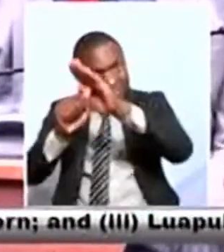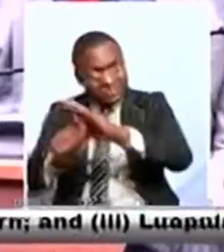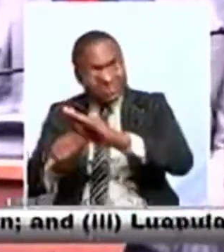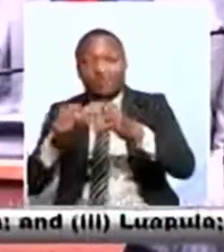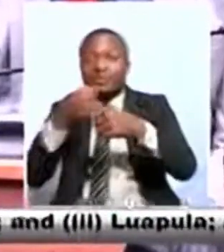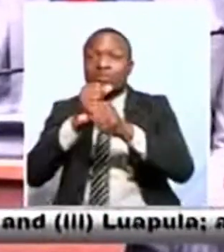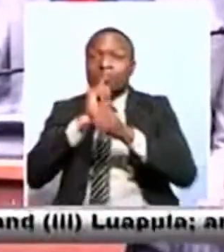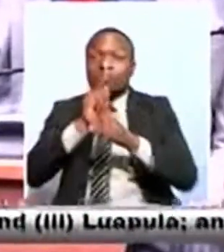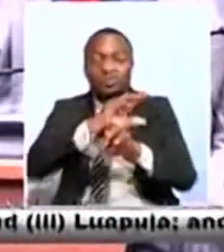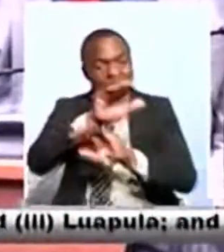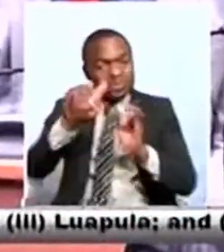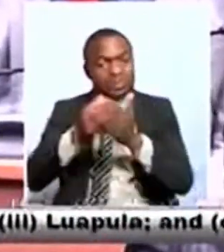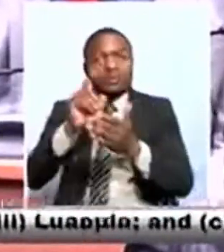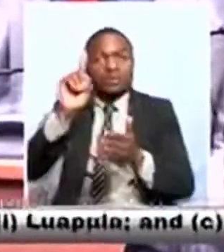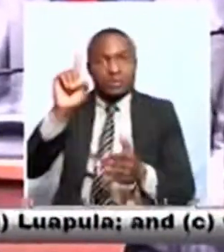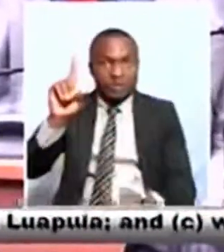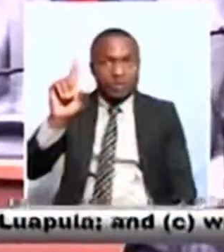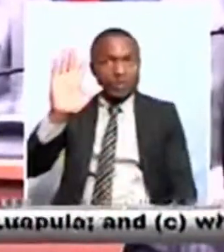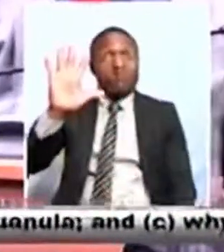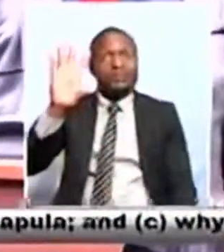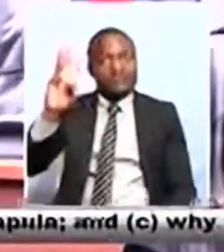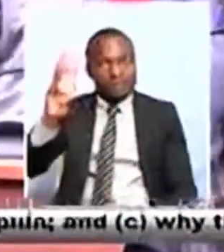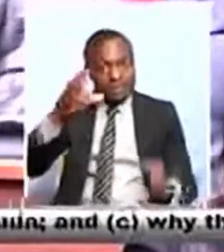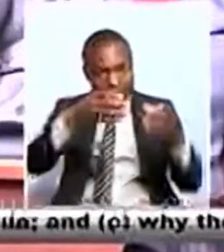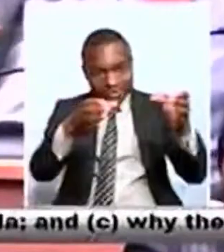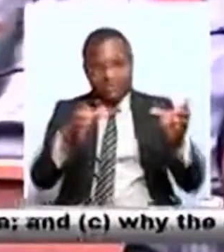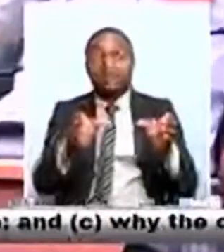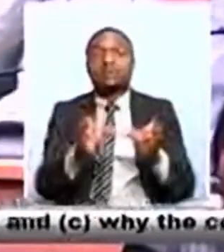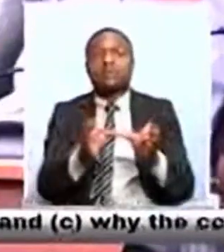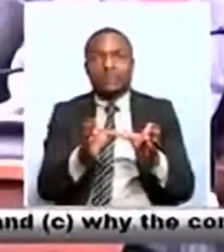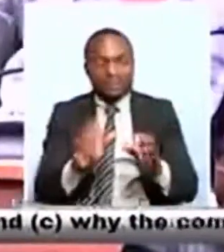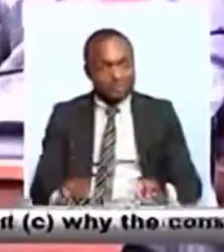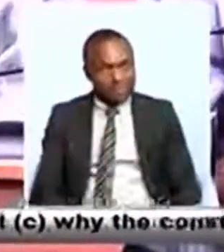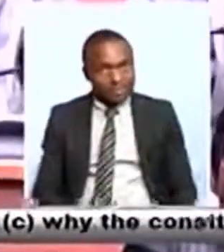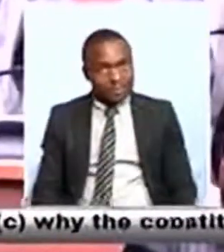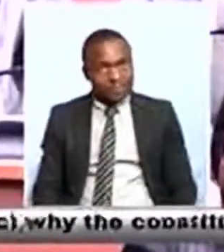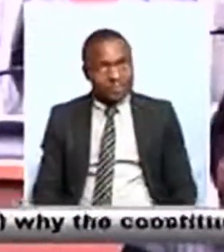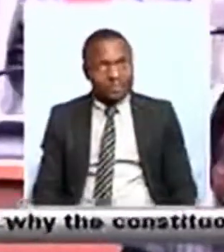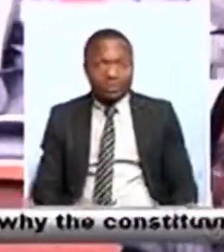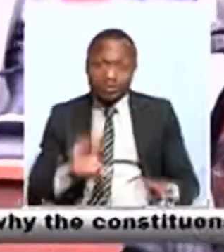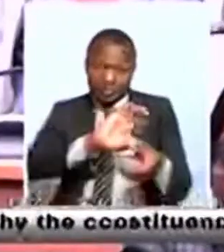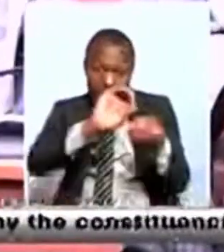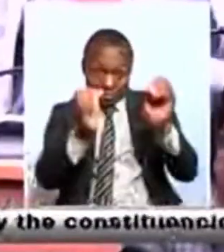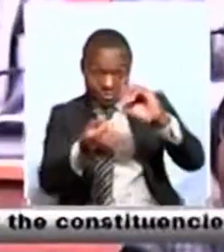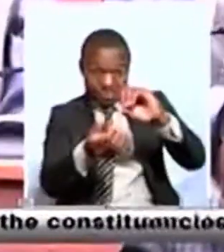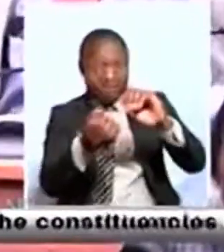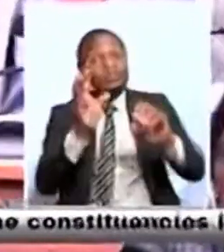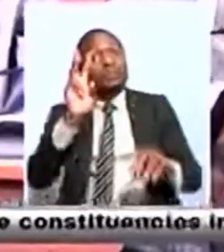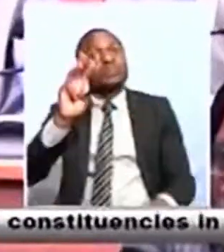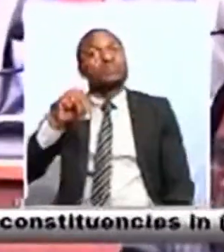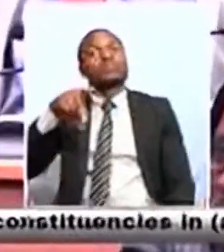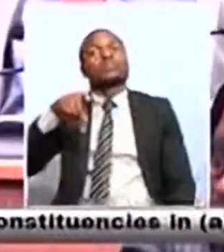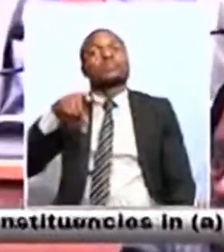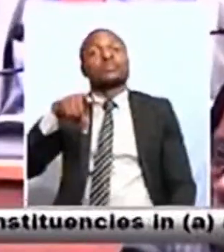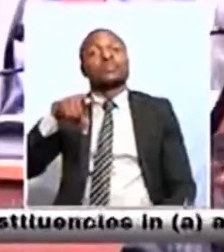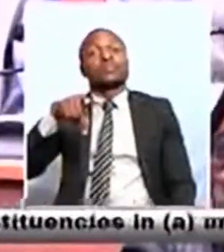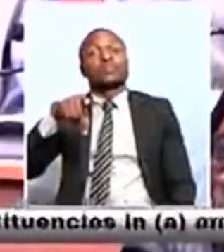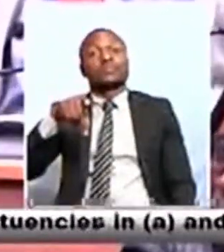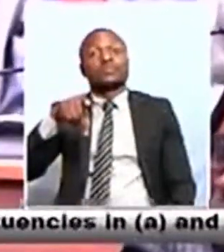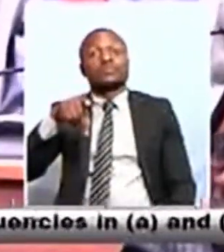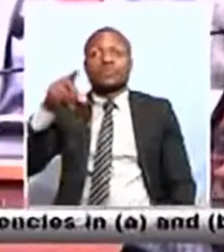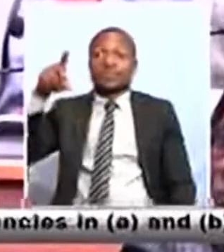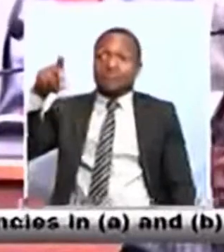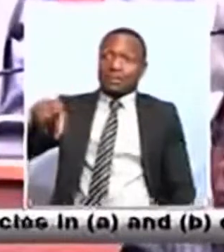that all the 156 constituencies, whether there's an opposition member, whether there's a